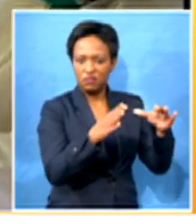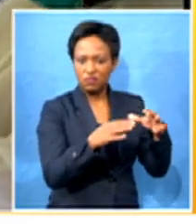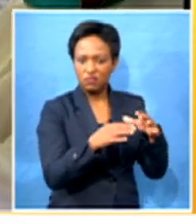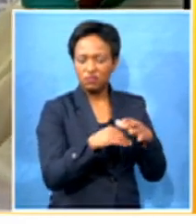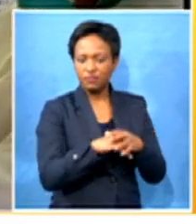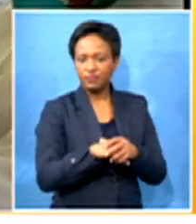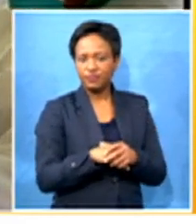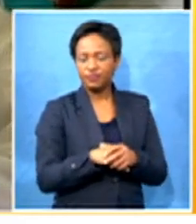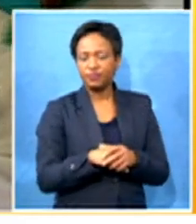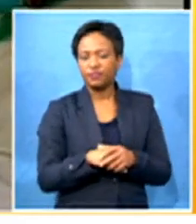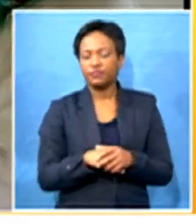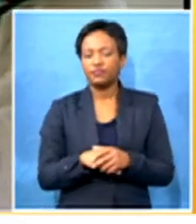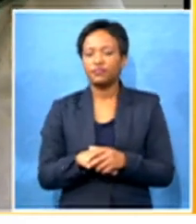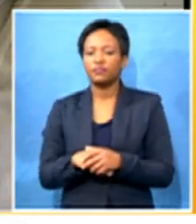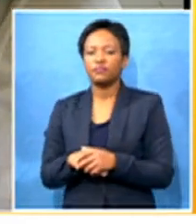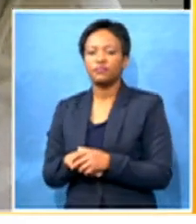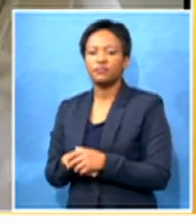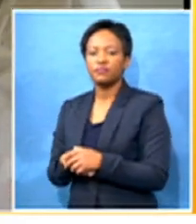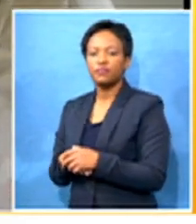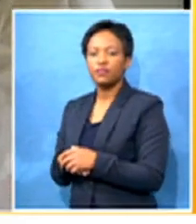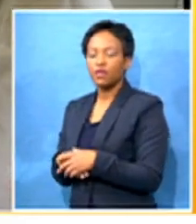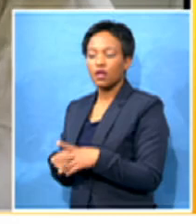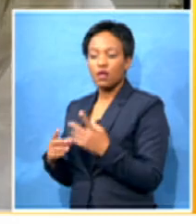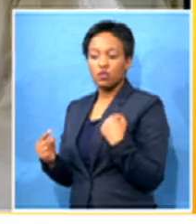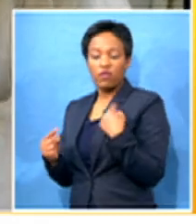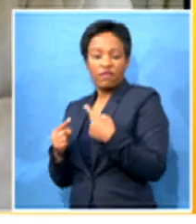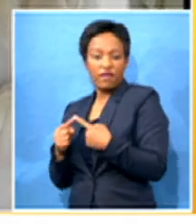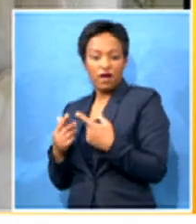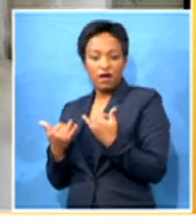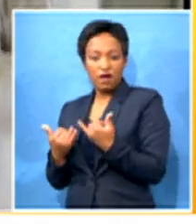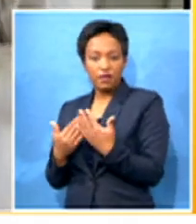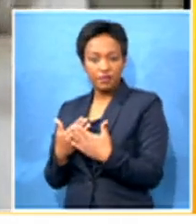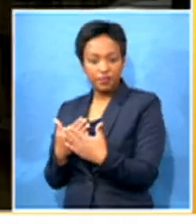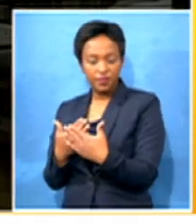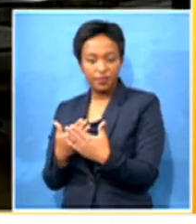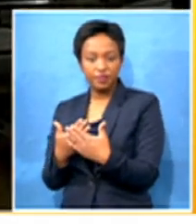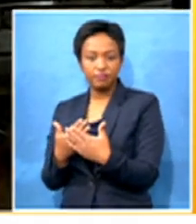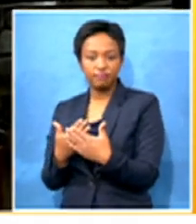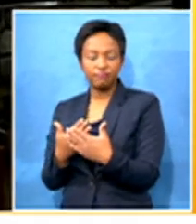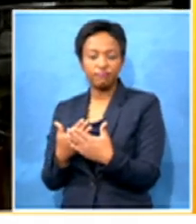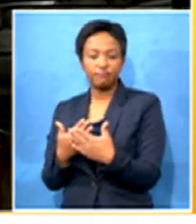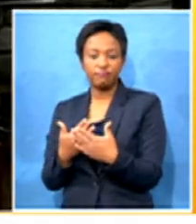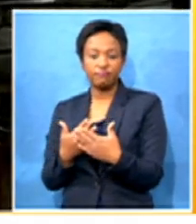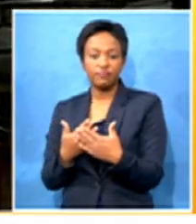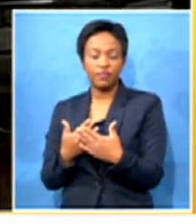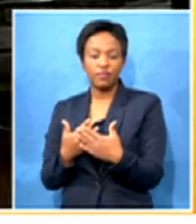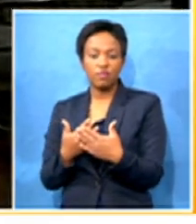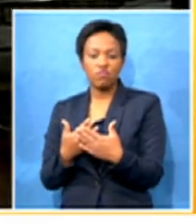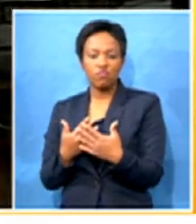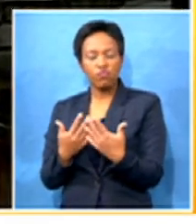As of now, they have been there, but we must acknowledge